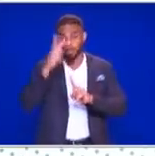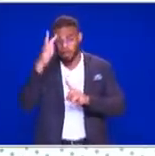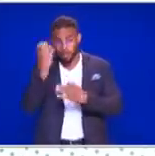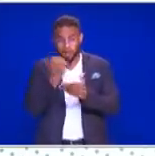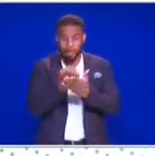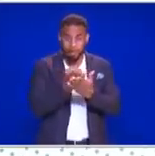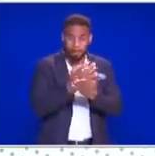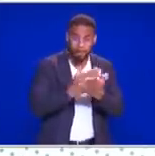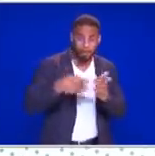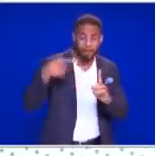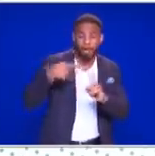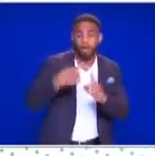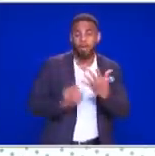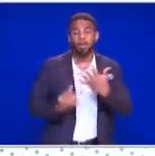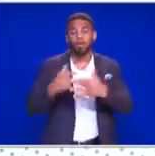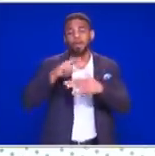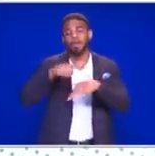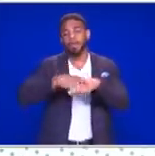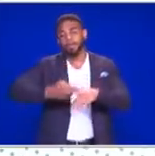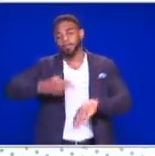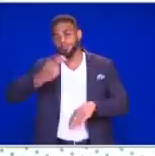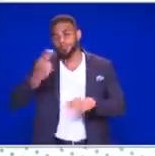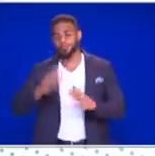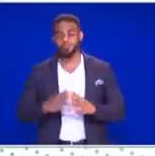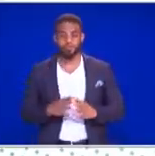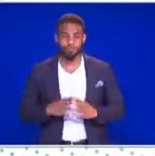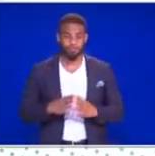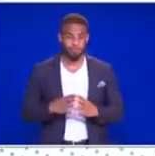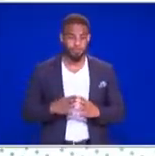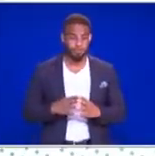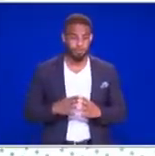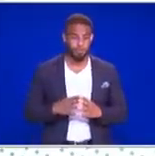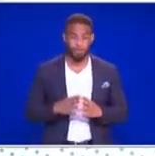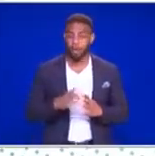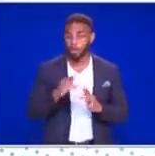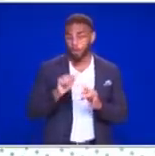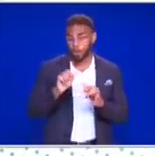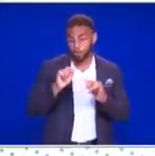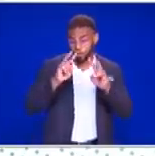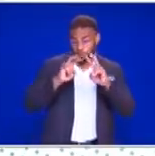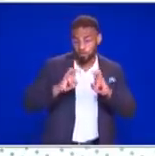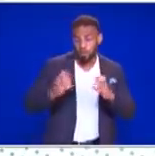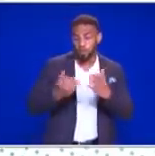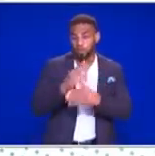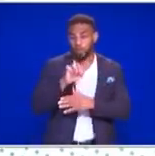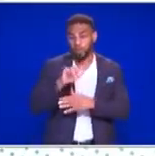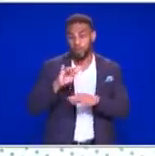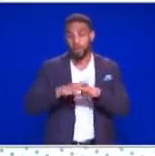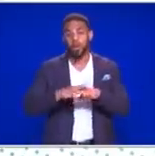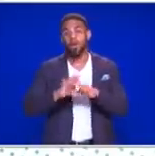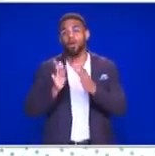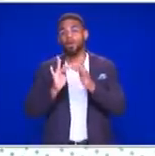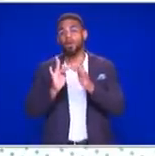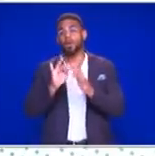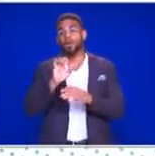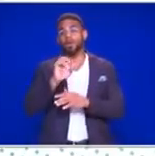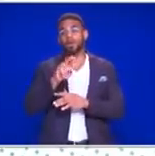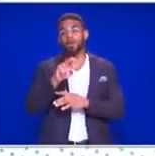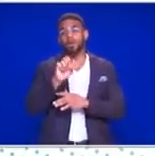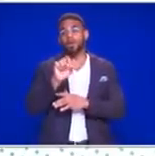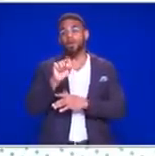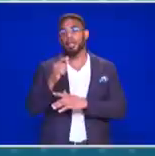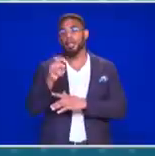economic factors throughout our nation's history. You can explore the new data viz on our website,